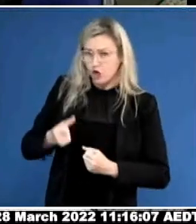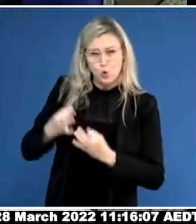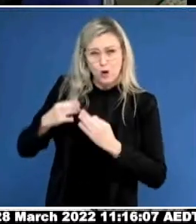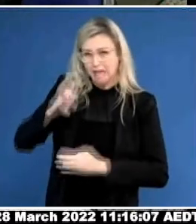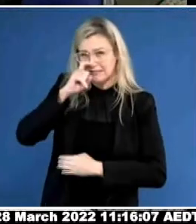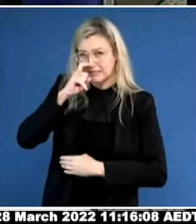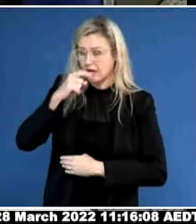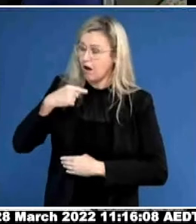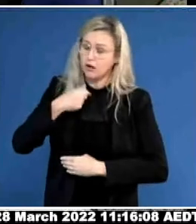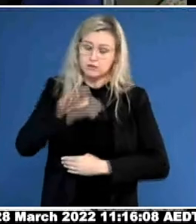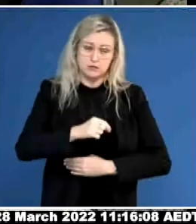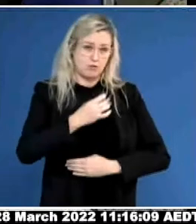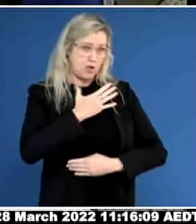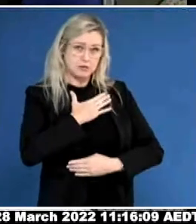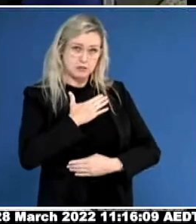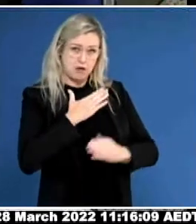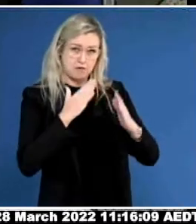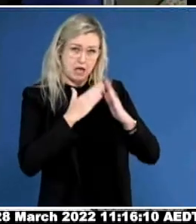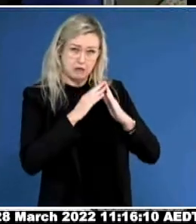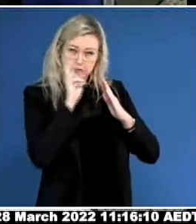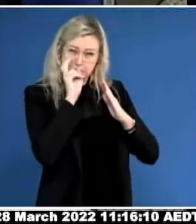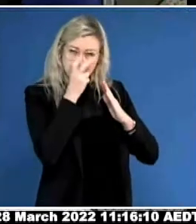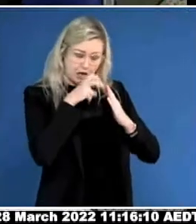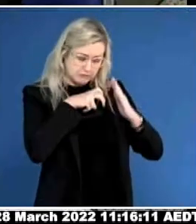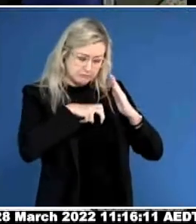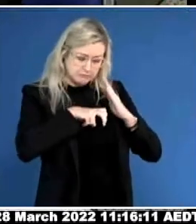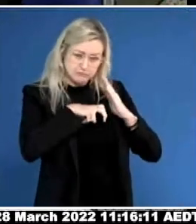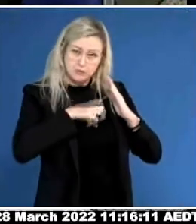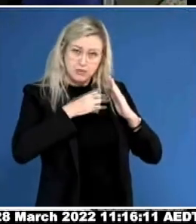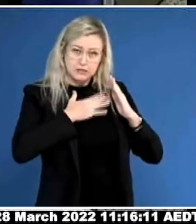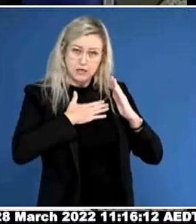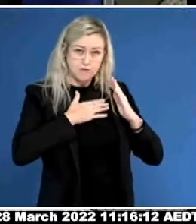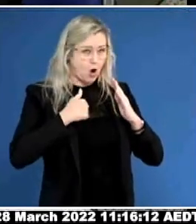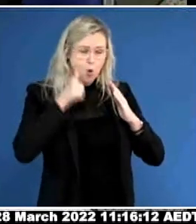and not go out ever.